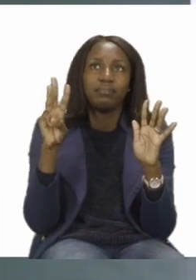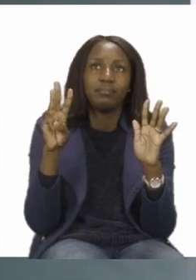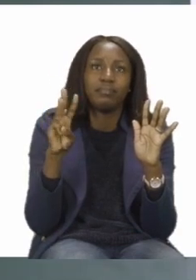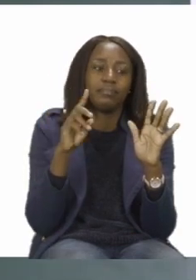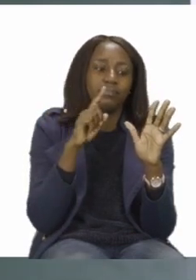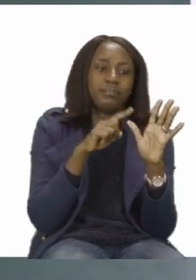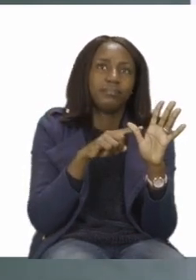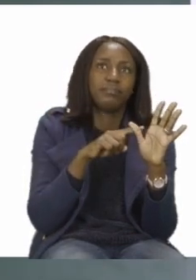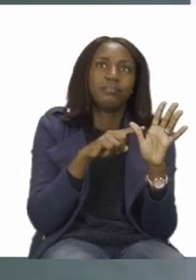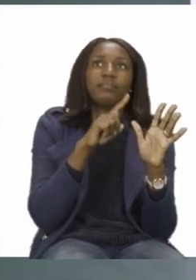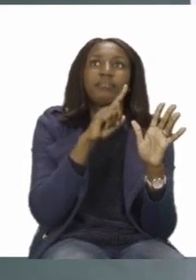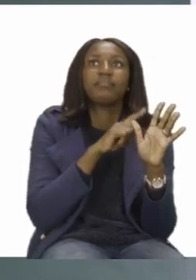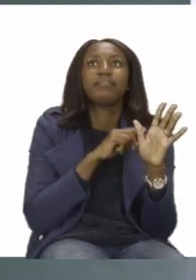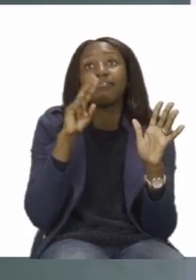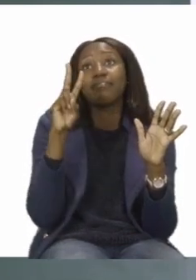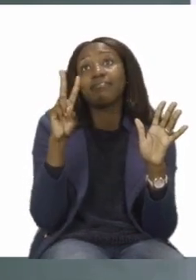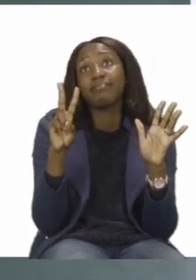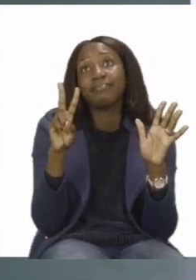13,